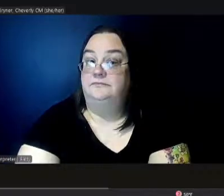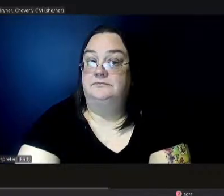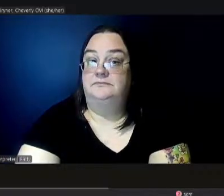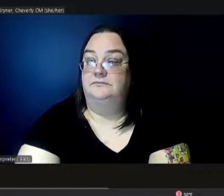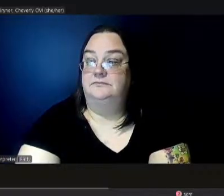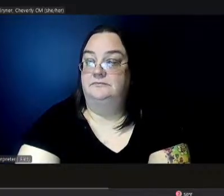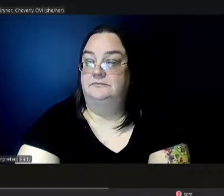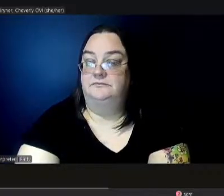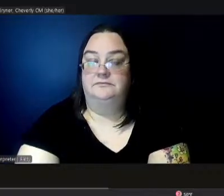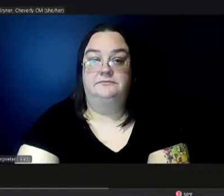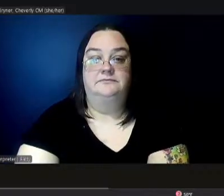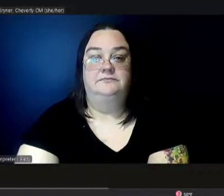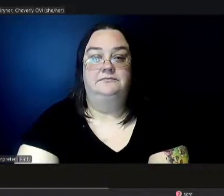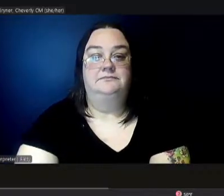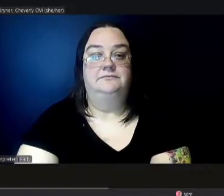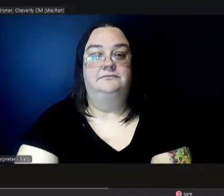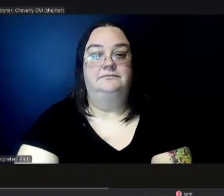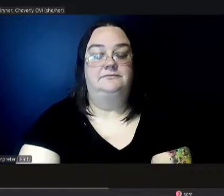All good.